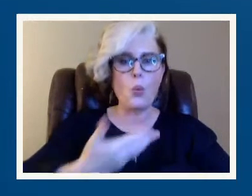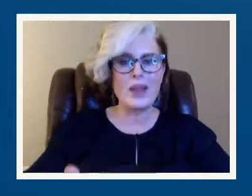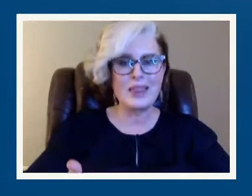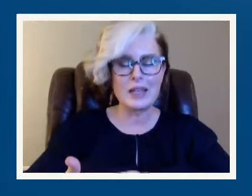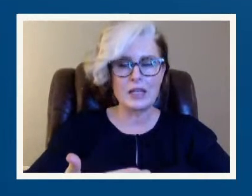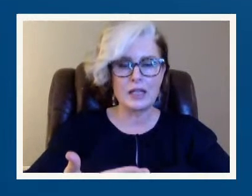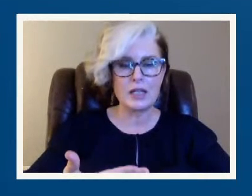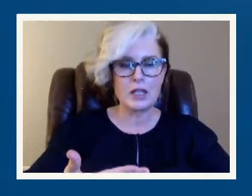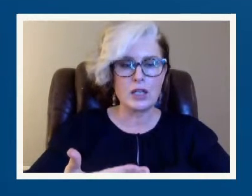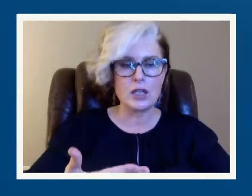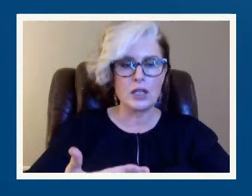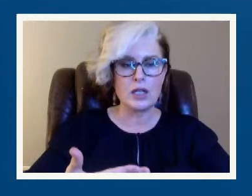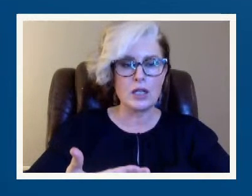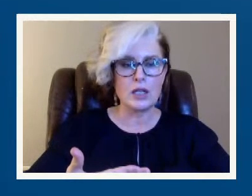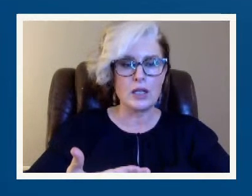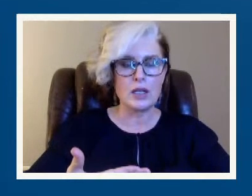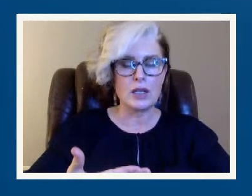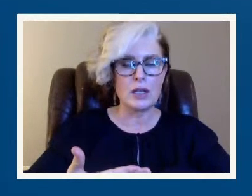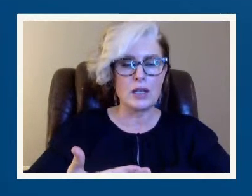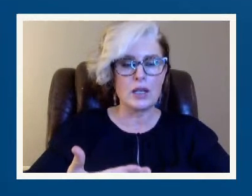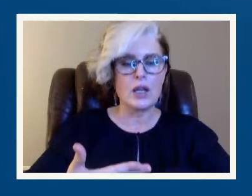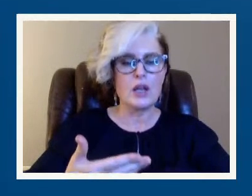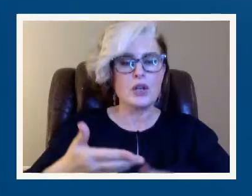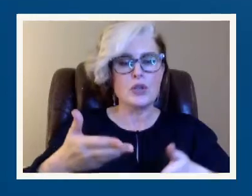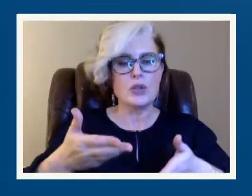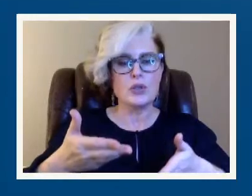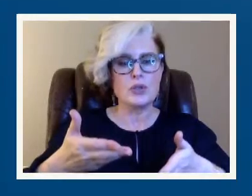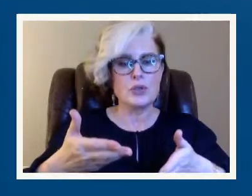solemnize the first gay marriage in Pennsylvania.